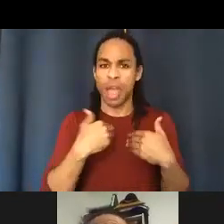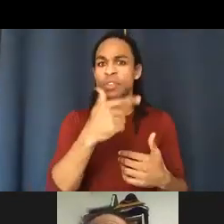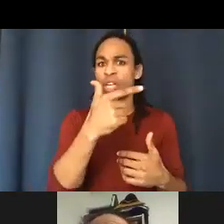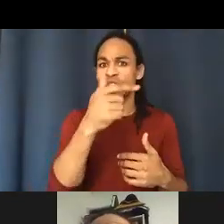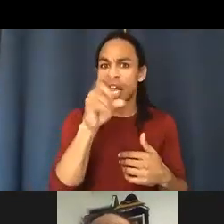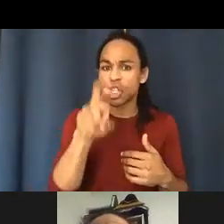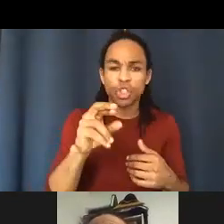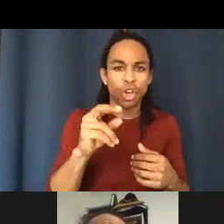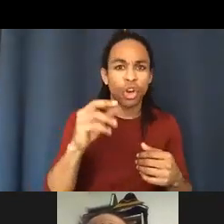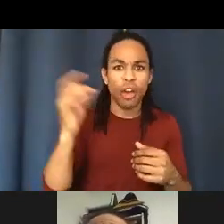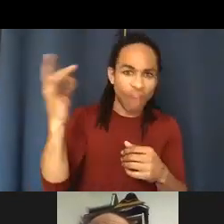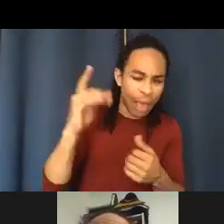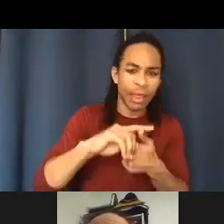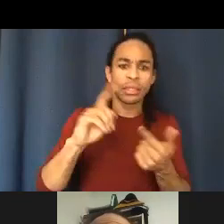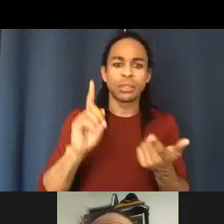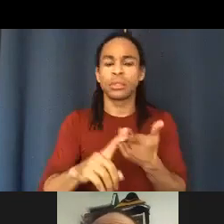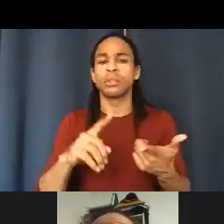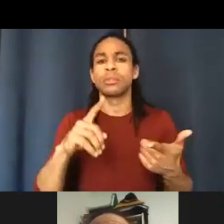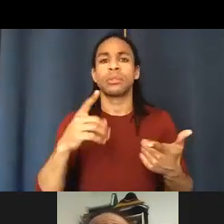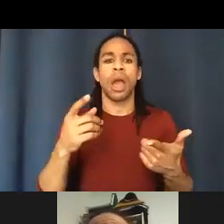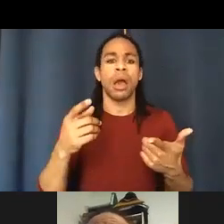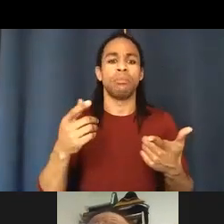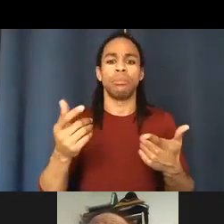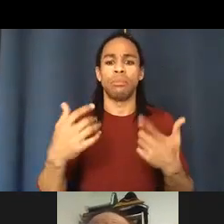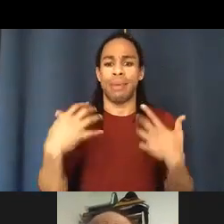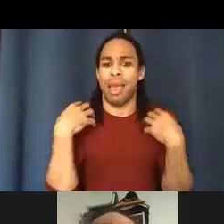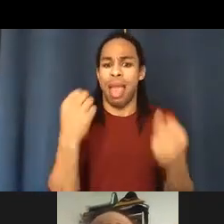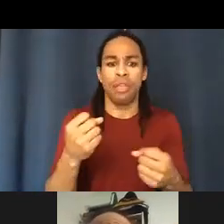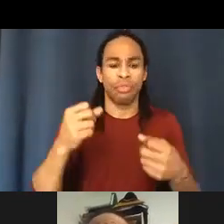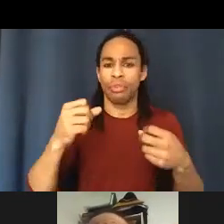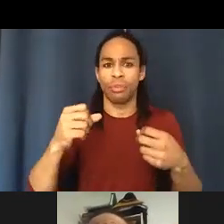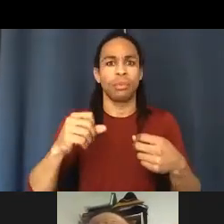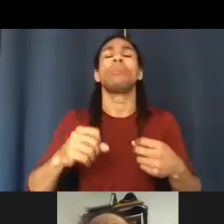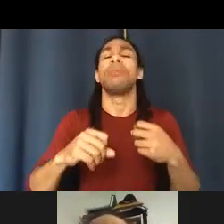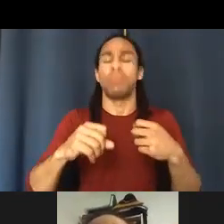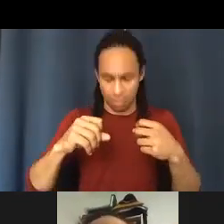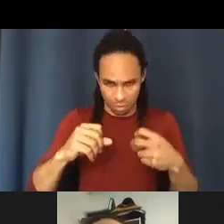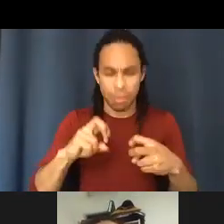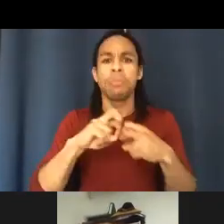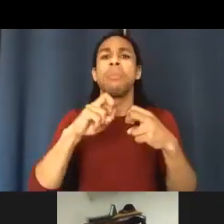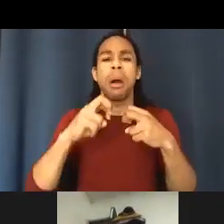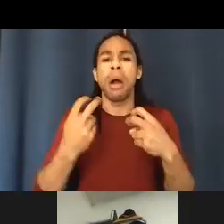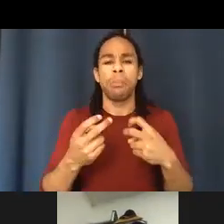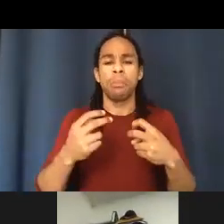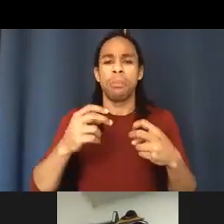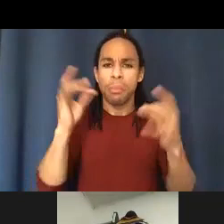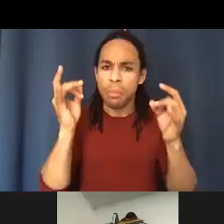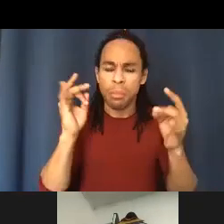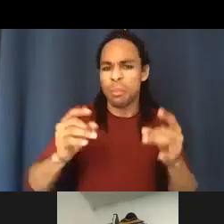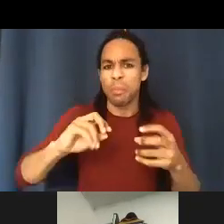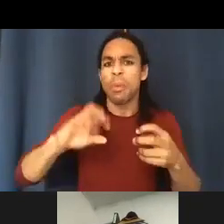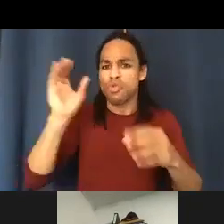hunger, chronic illness, family planning, unwanted pregnancies,